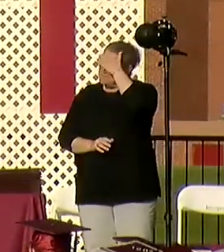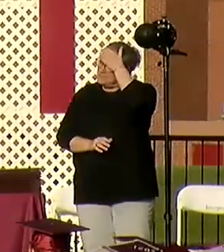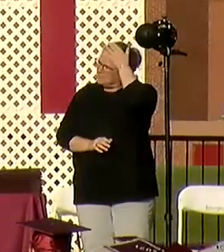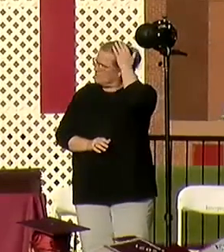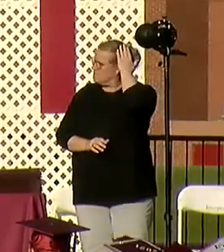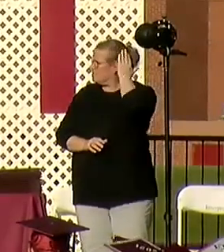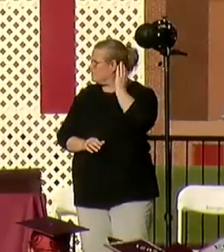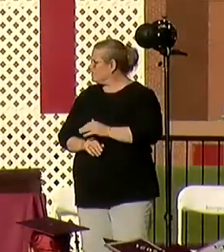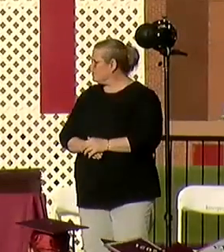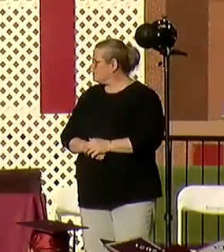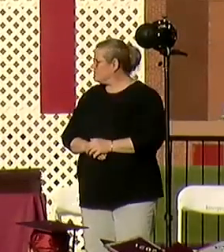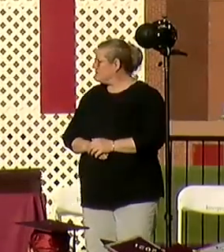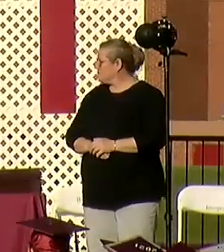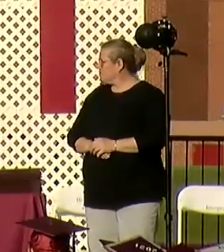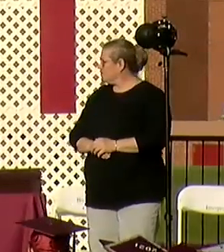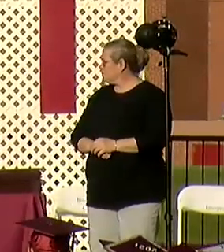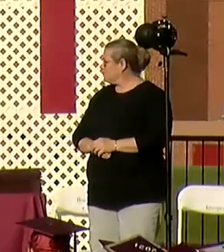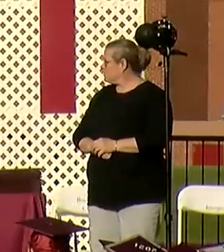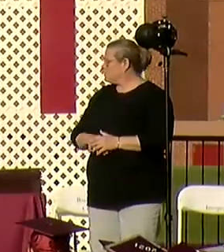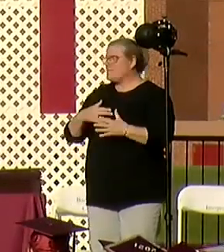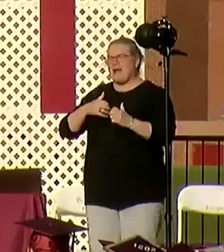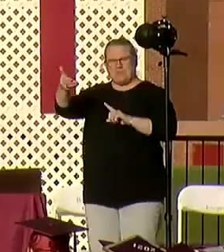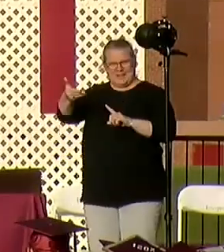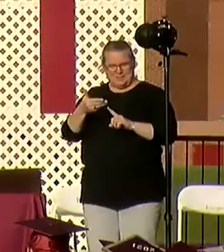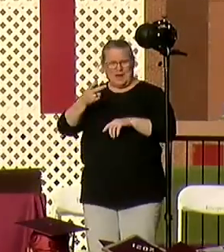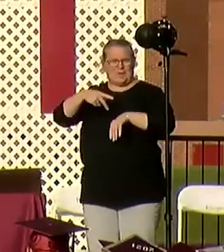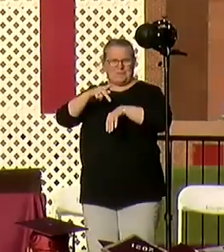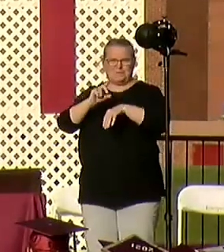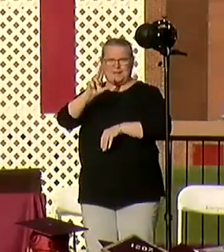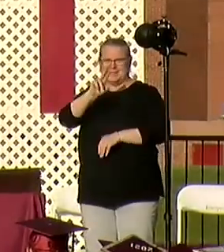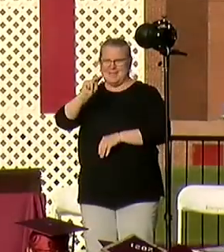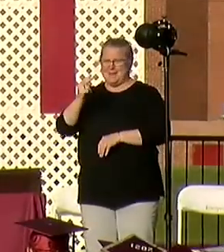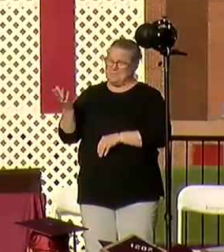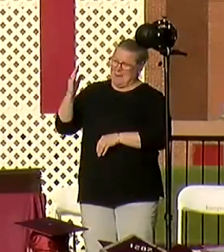I'd like to welcome Michael, Principal Dunn, back to the